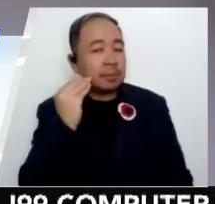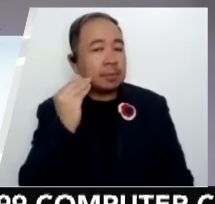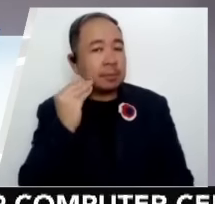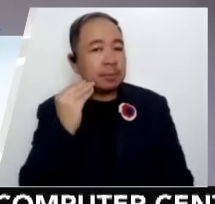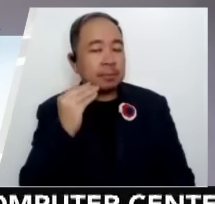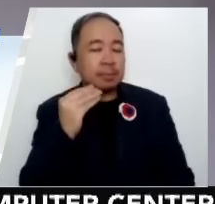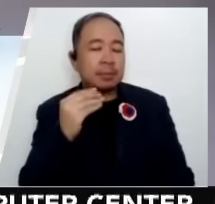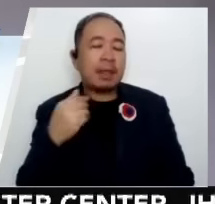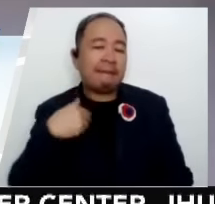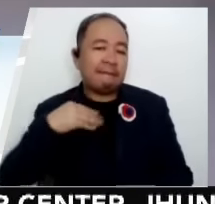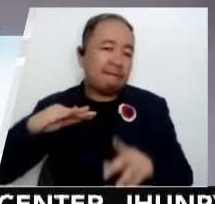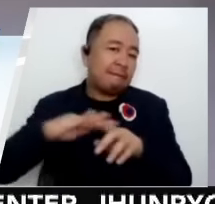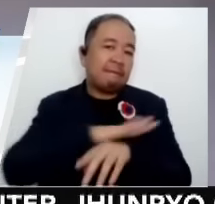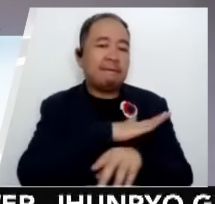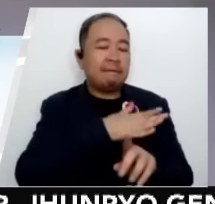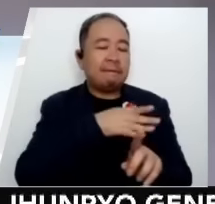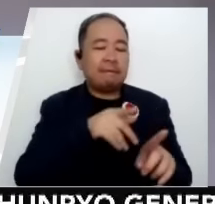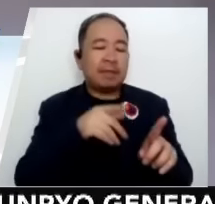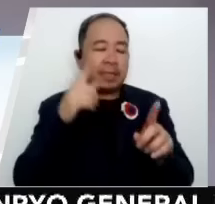my judgment. Well,